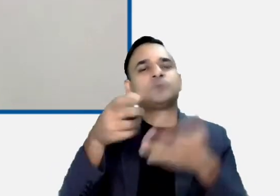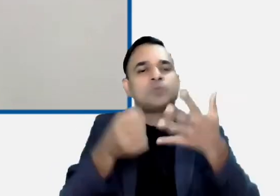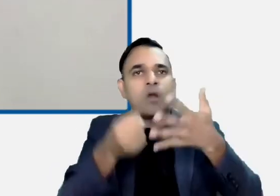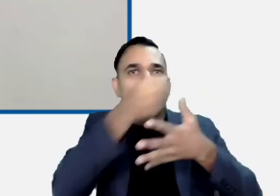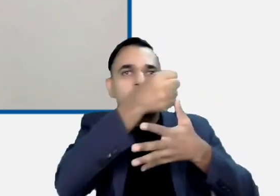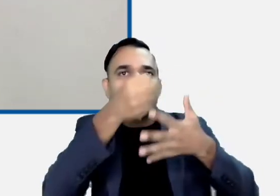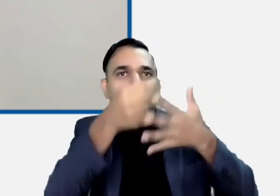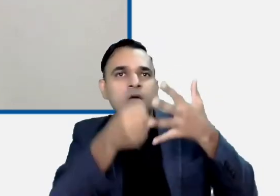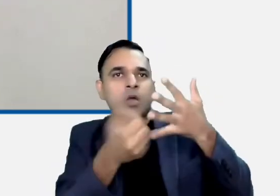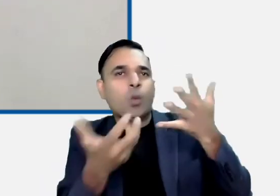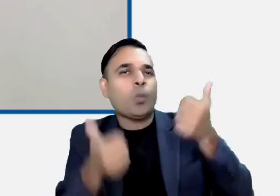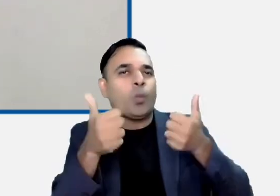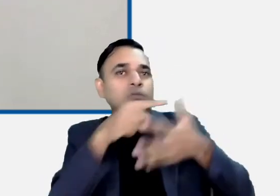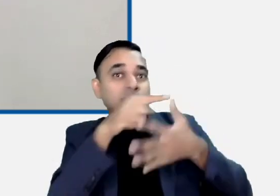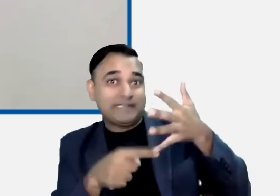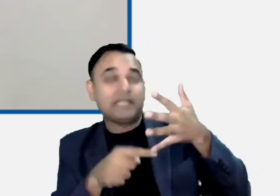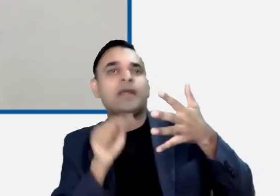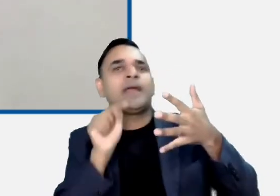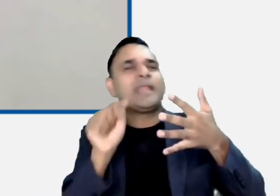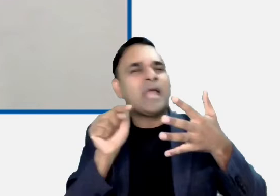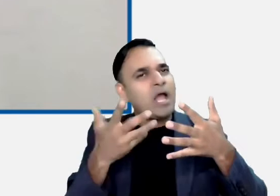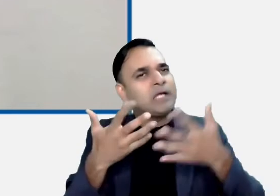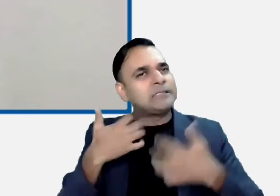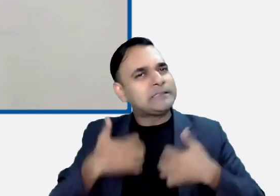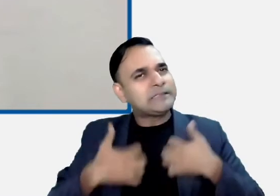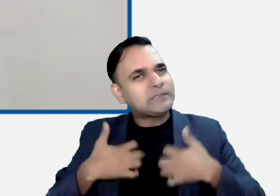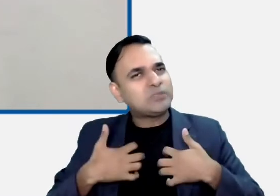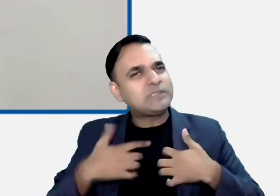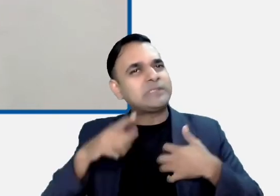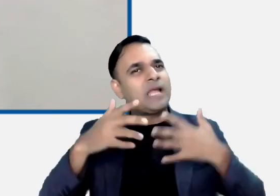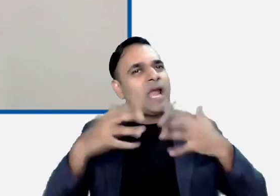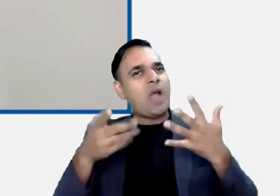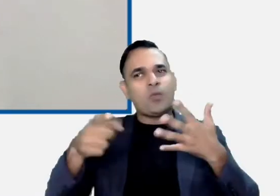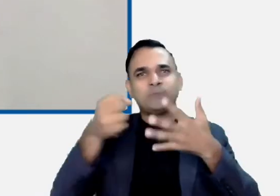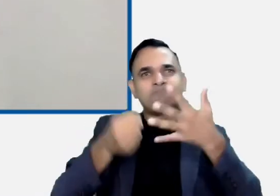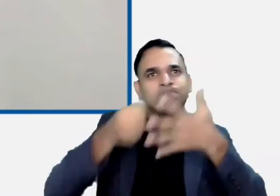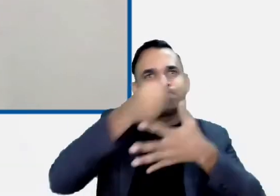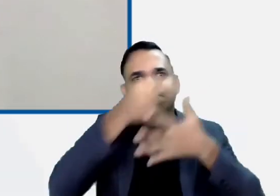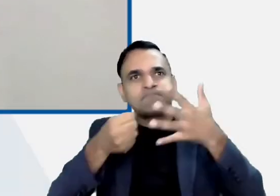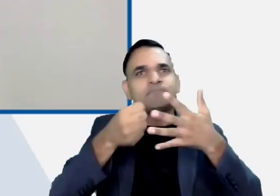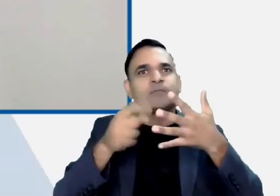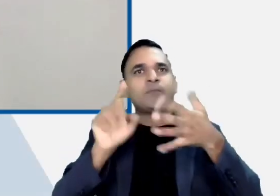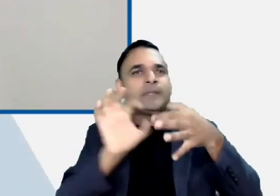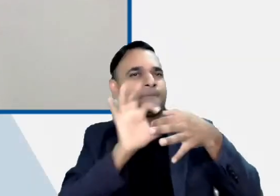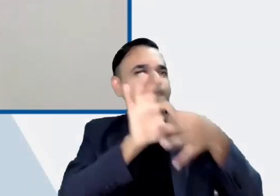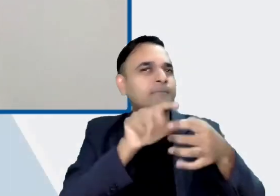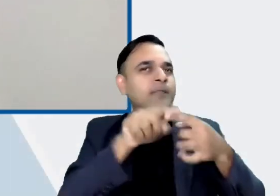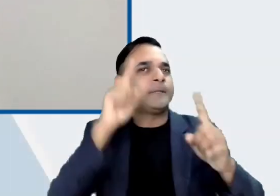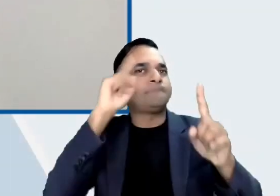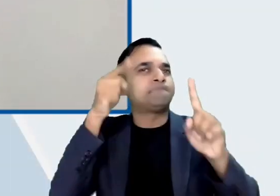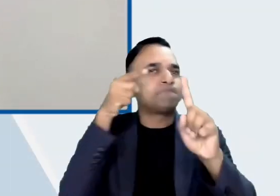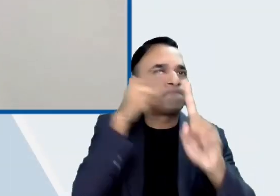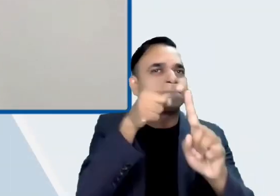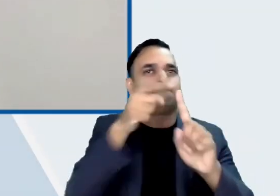specific targets of the program of action for the implementation of the Sendai frameworks. So that's, I think, is a very good guidance that